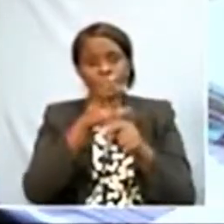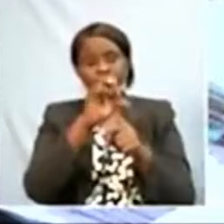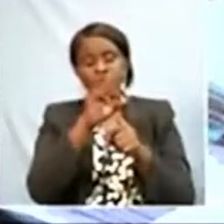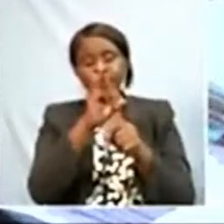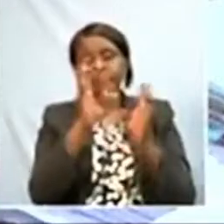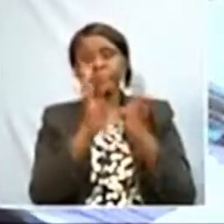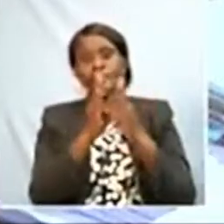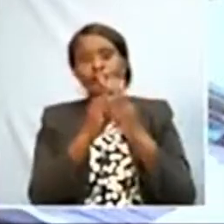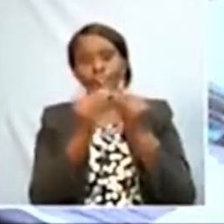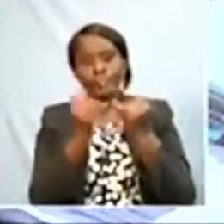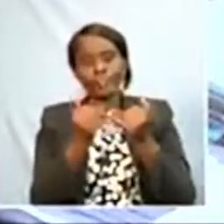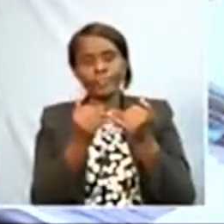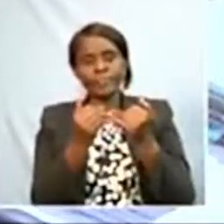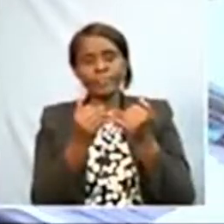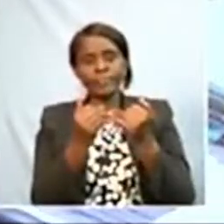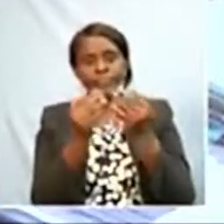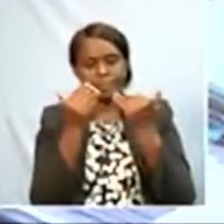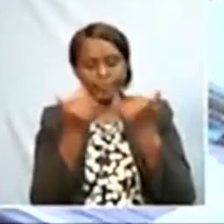Now, to